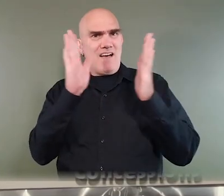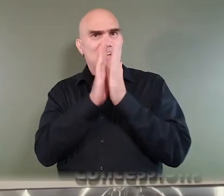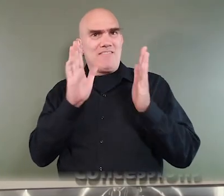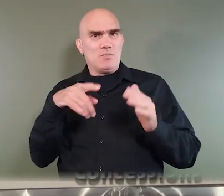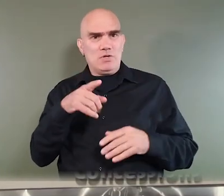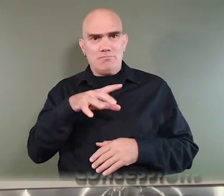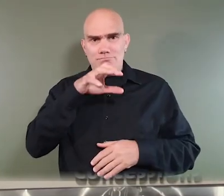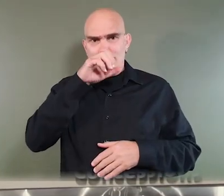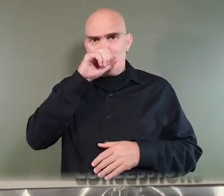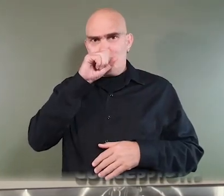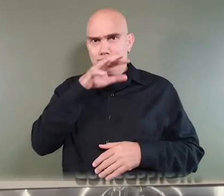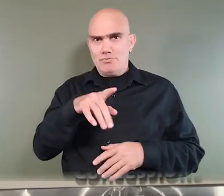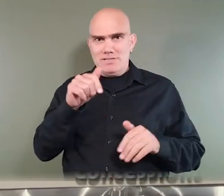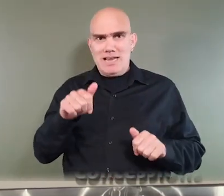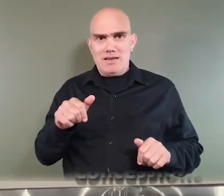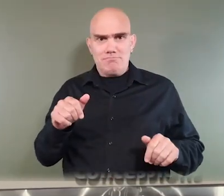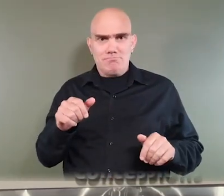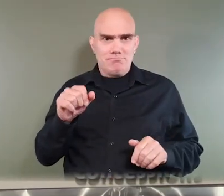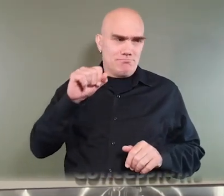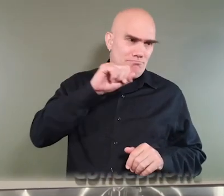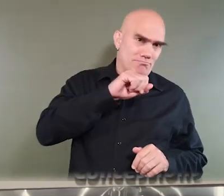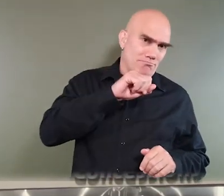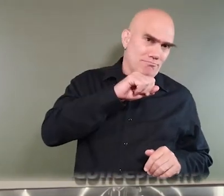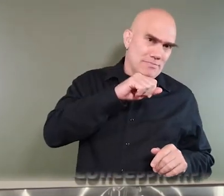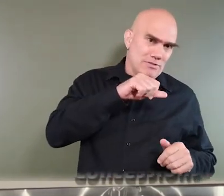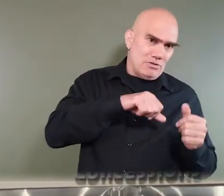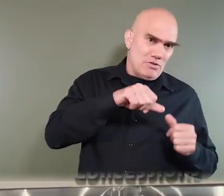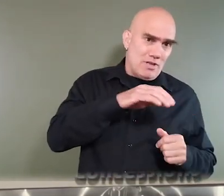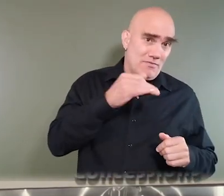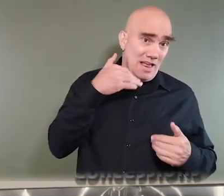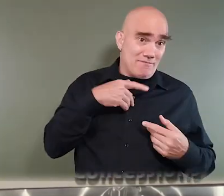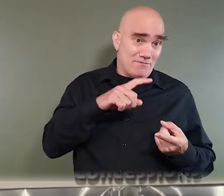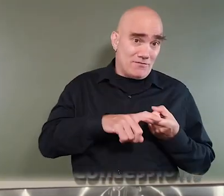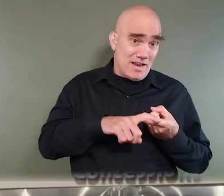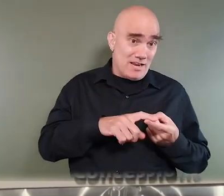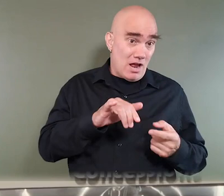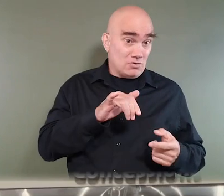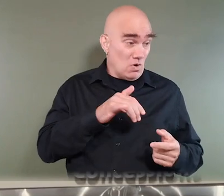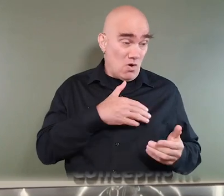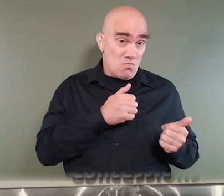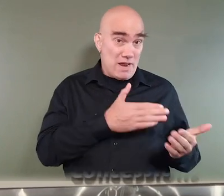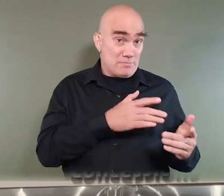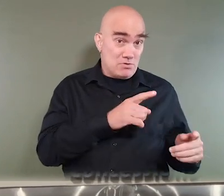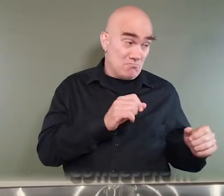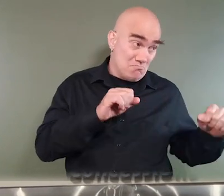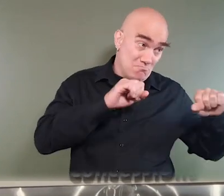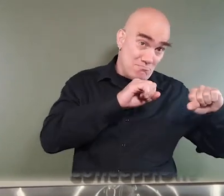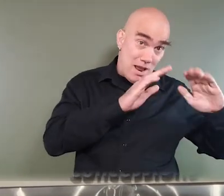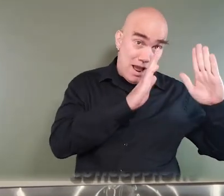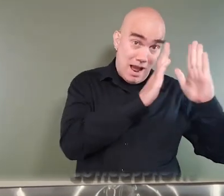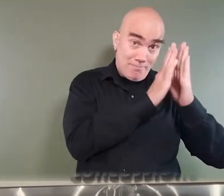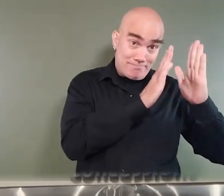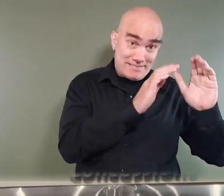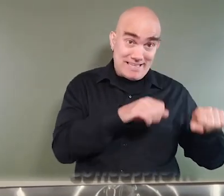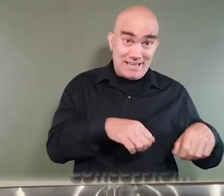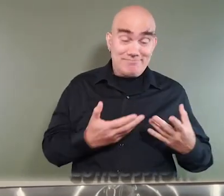other. And yeah, if you've got a friend, I always recommend high fiving when you lean towards them.